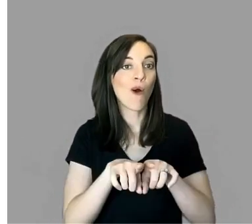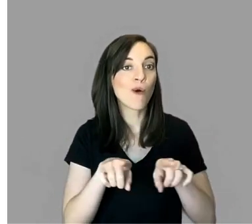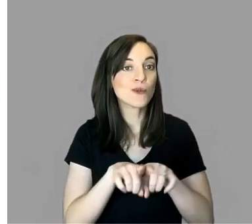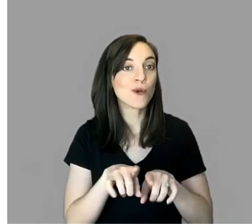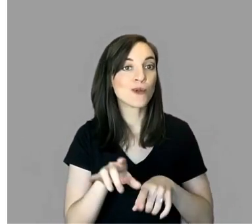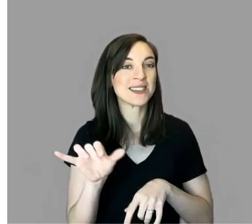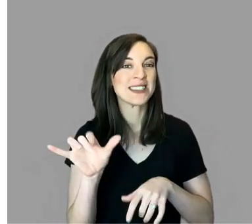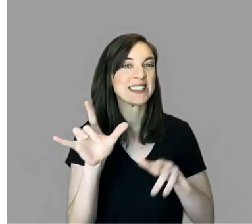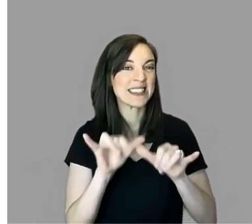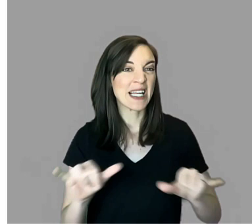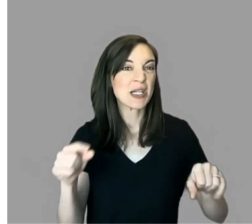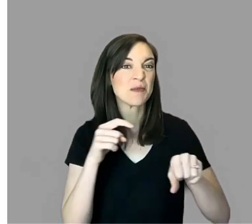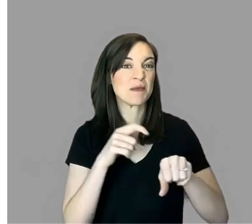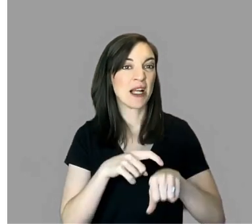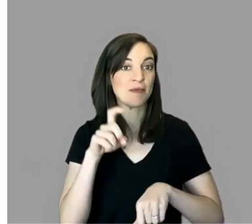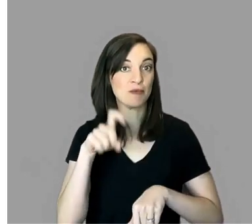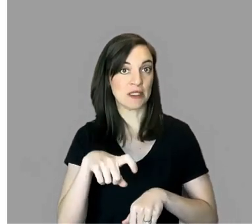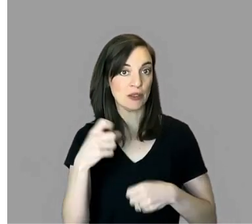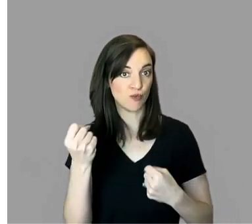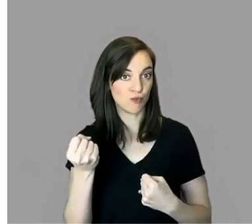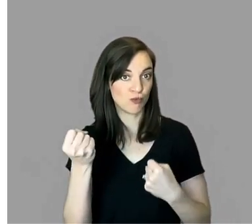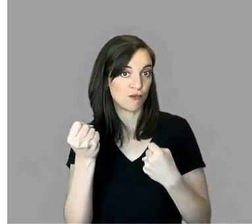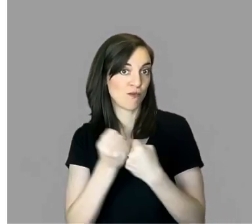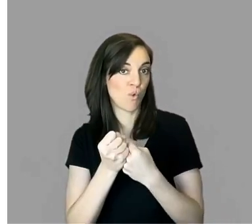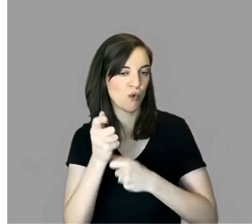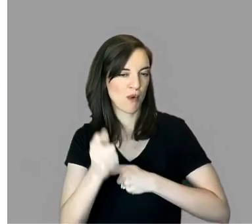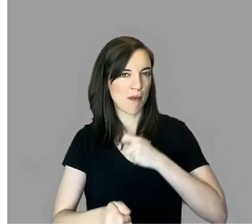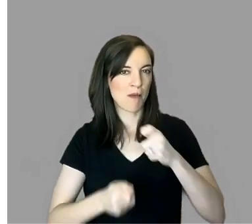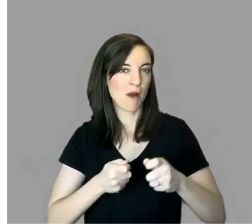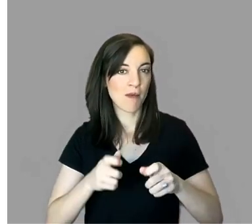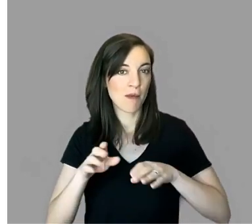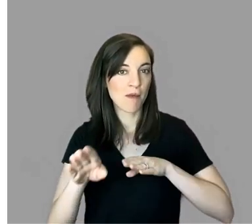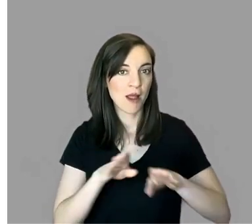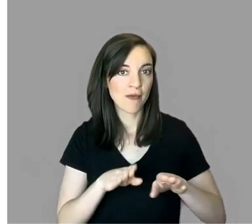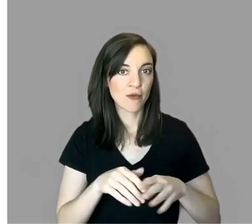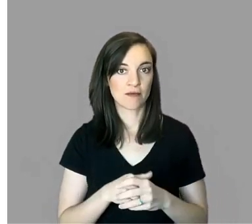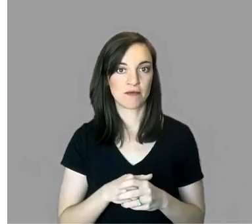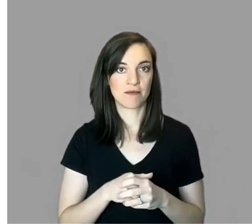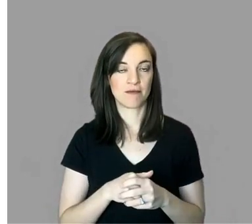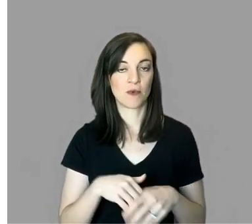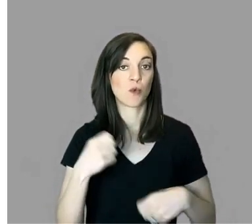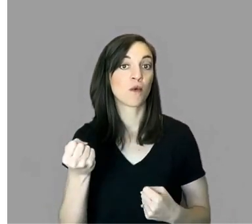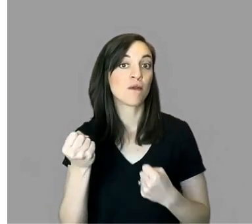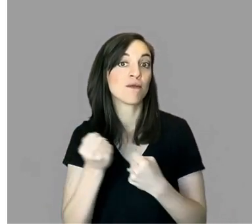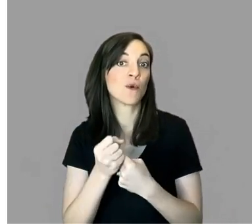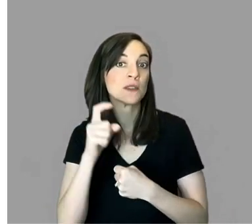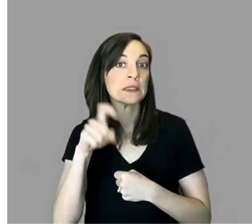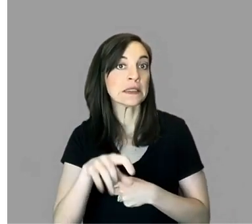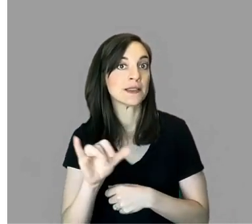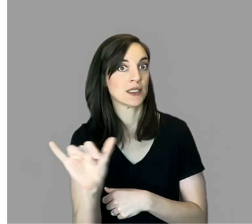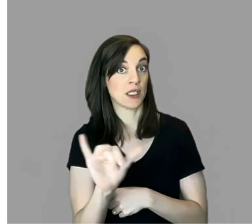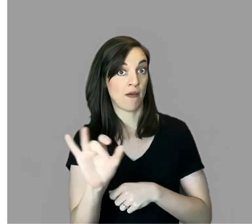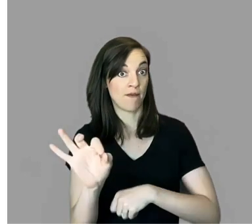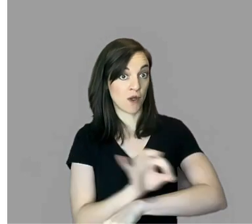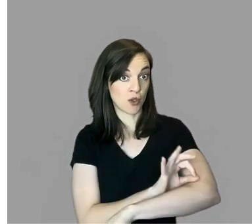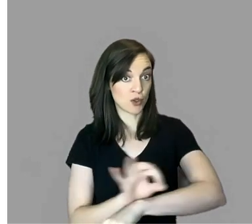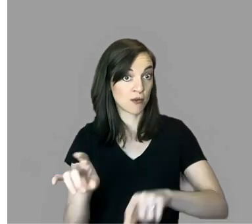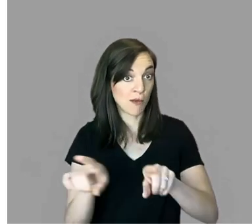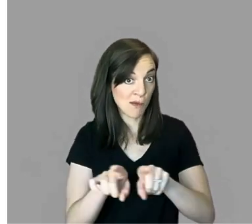conjunction with teaching the replacement behavior, we want to make sure that we are strengthening that new behavior with